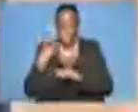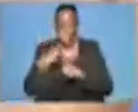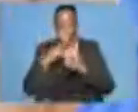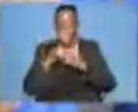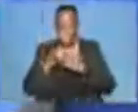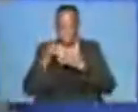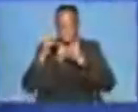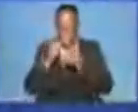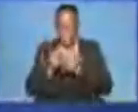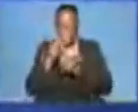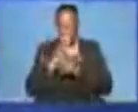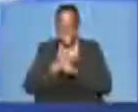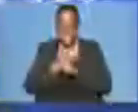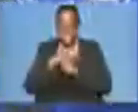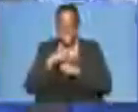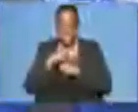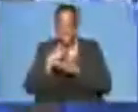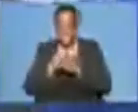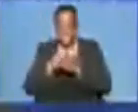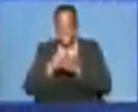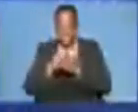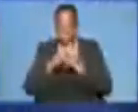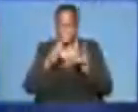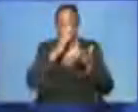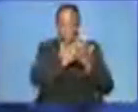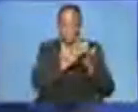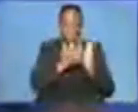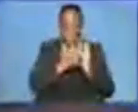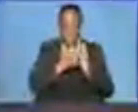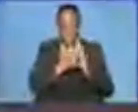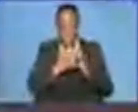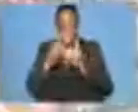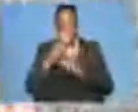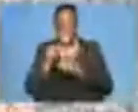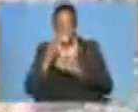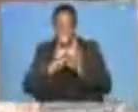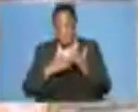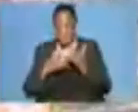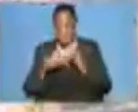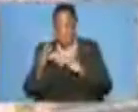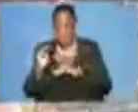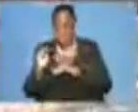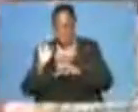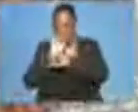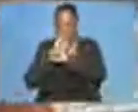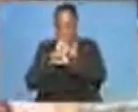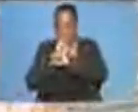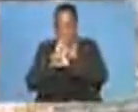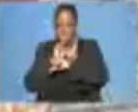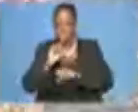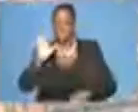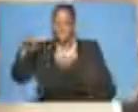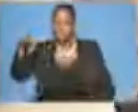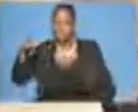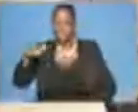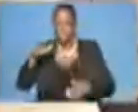money. McIntosh is equally upset that some of his colleagues have even been arrested and locked up by the police for soliciting business from